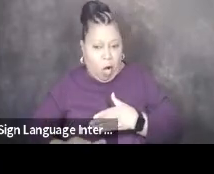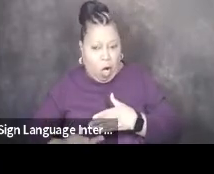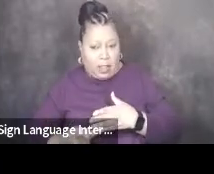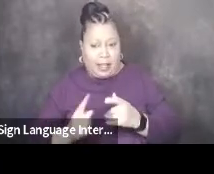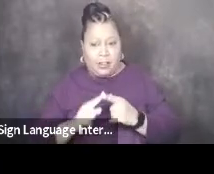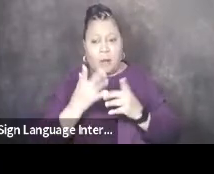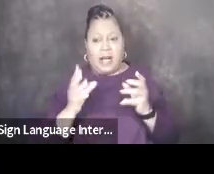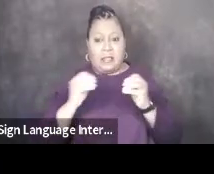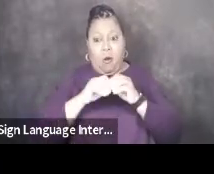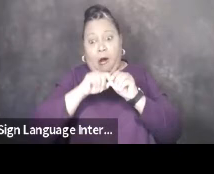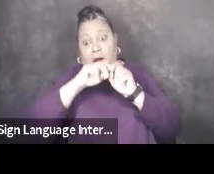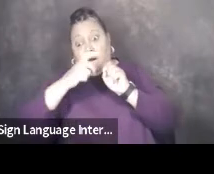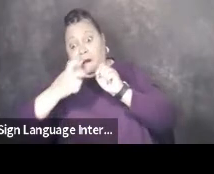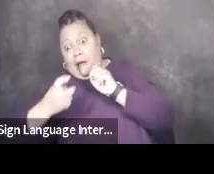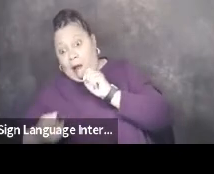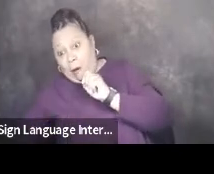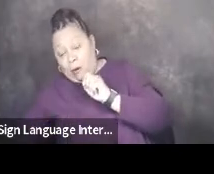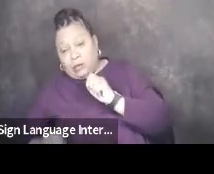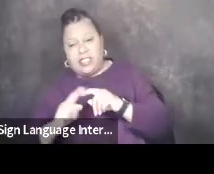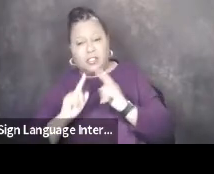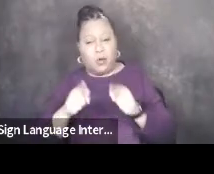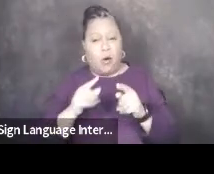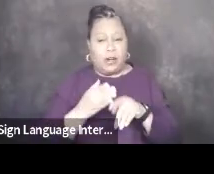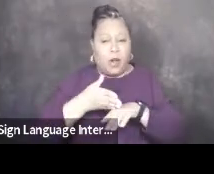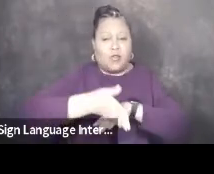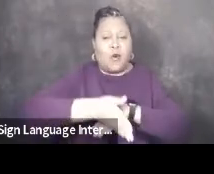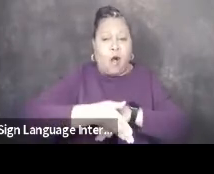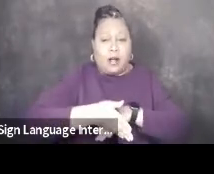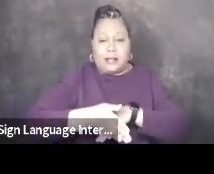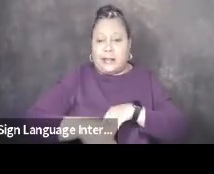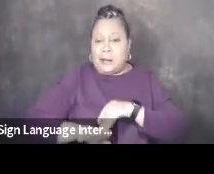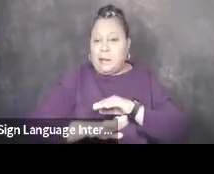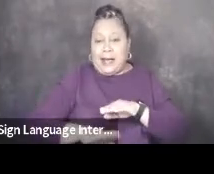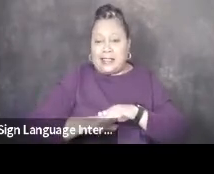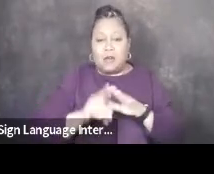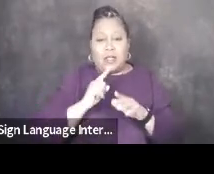much further down since you're going across basically a